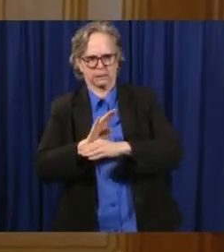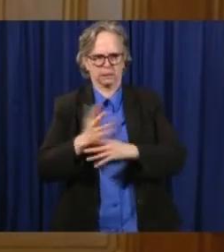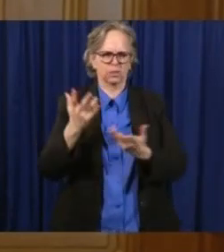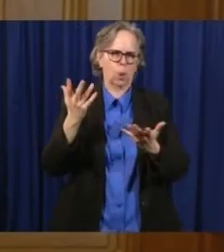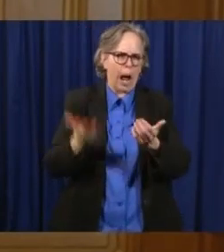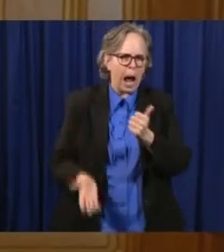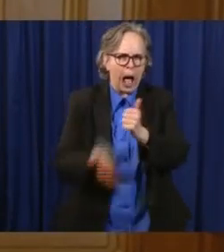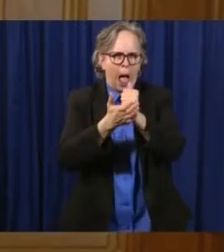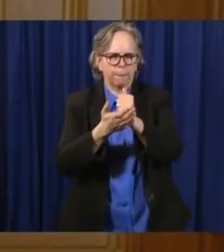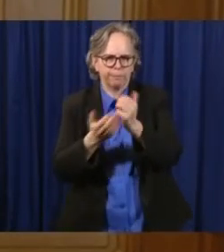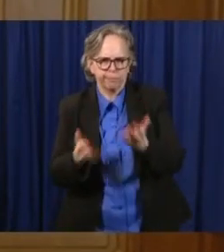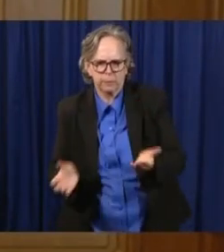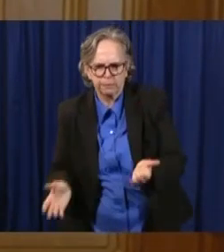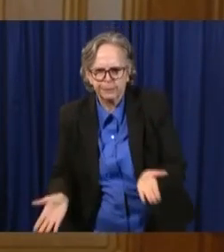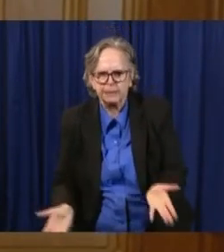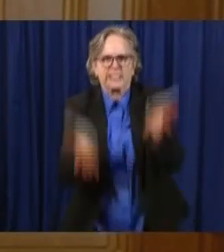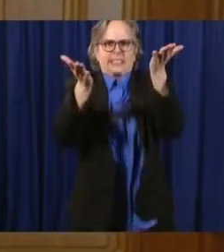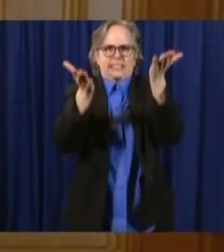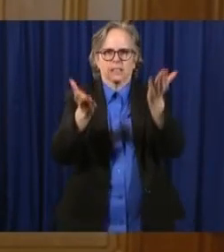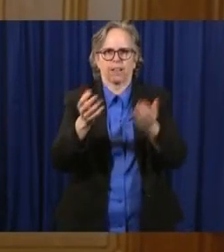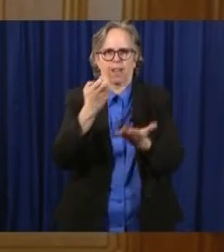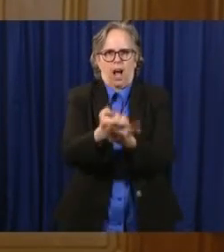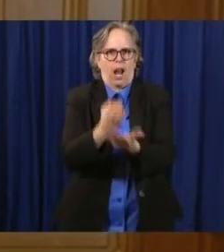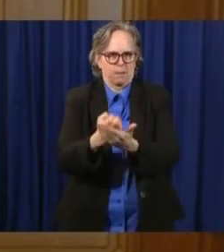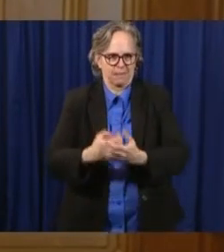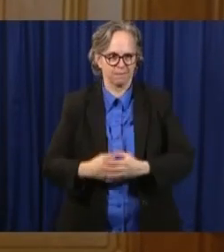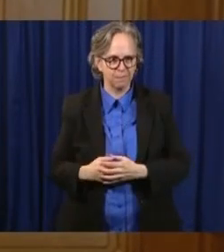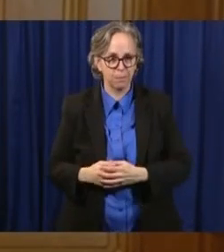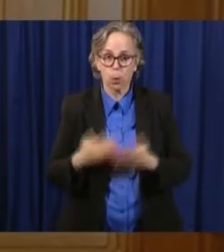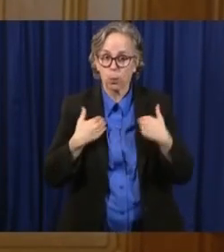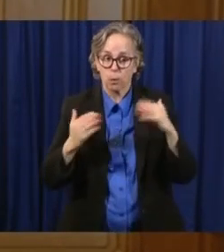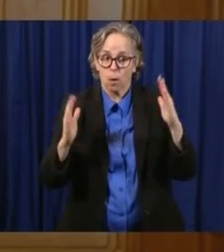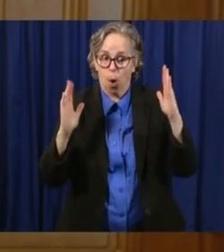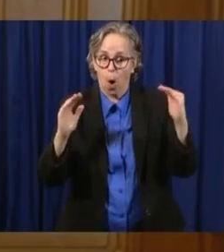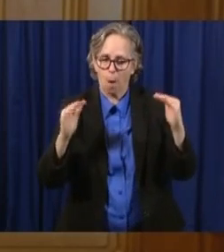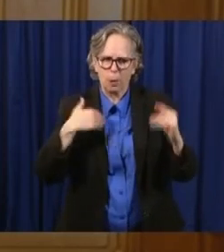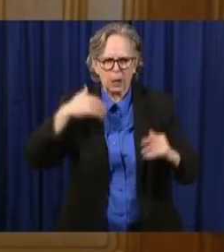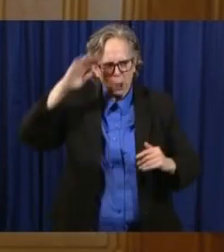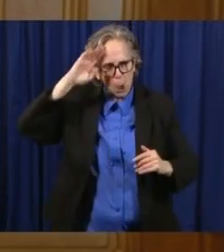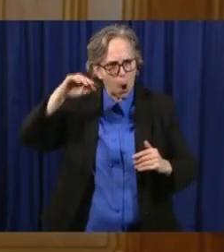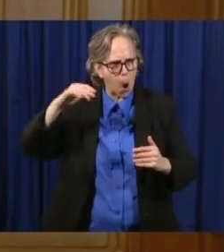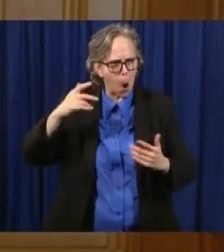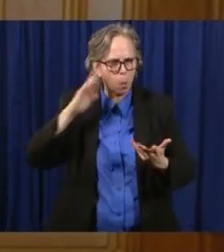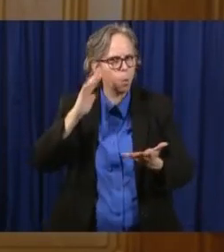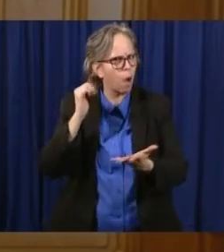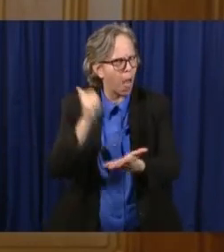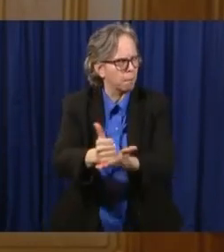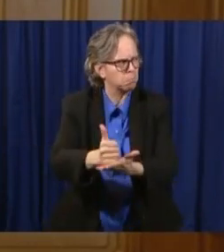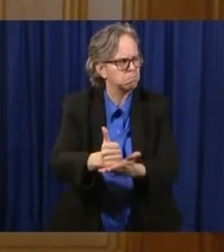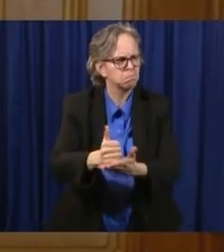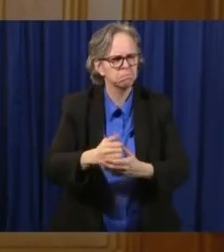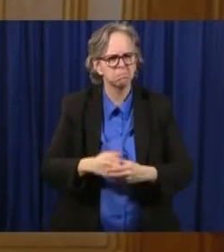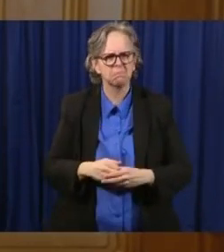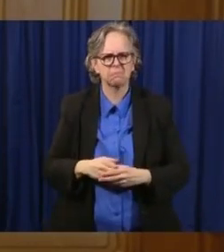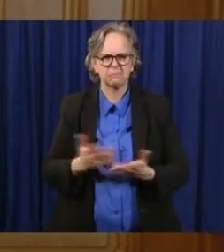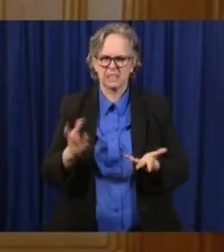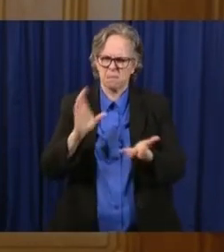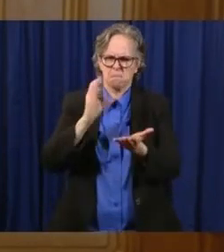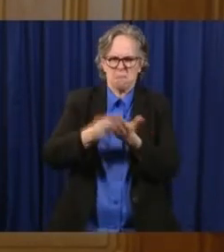business community. We hope that we know that this will help. This dividend equals